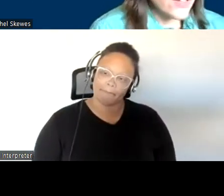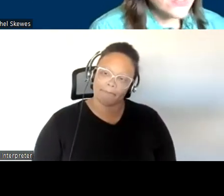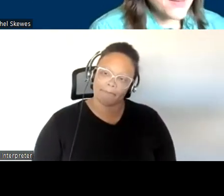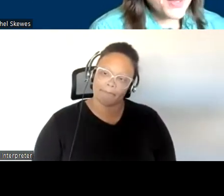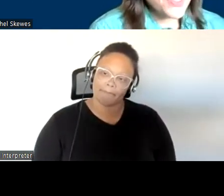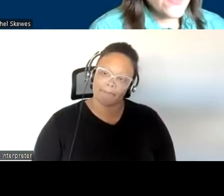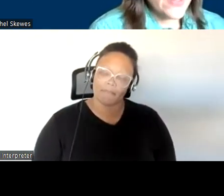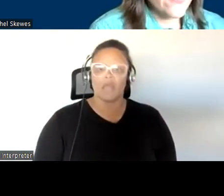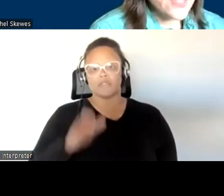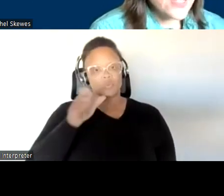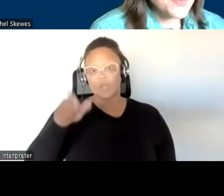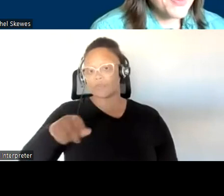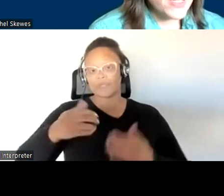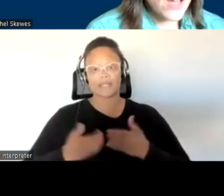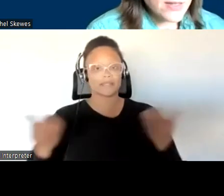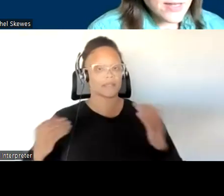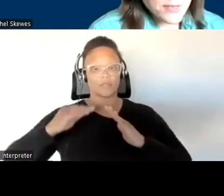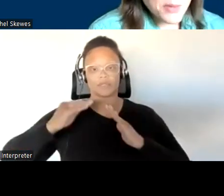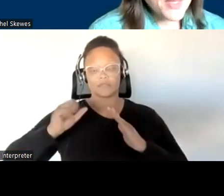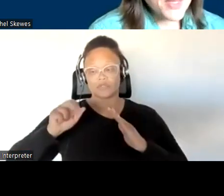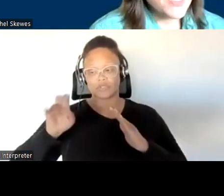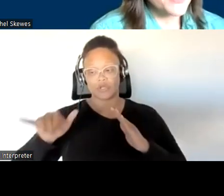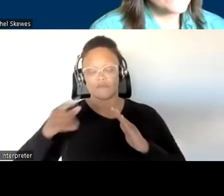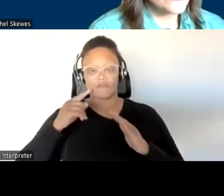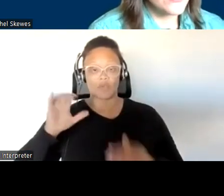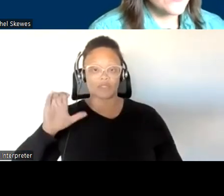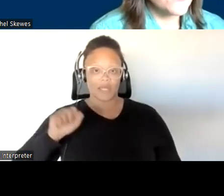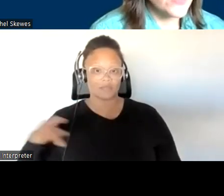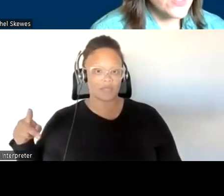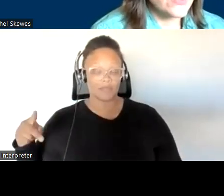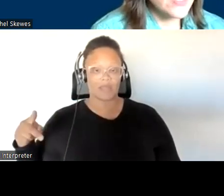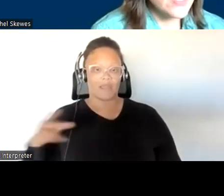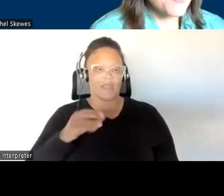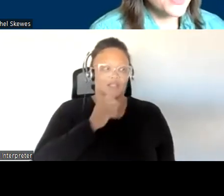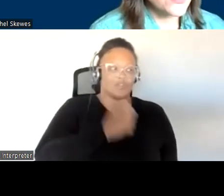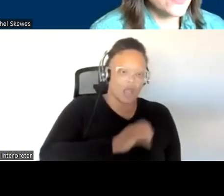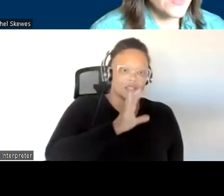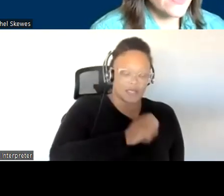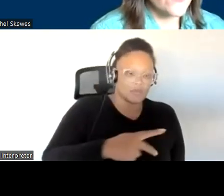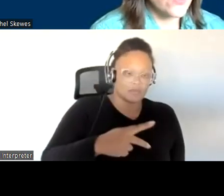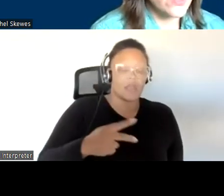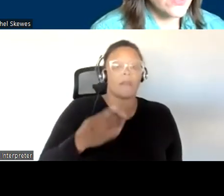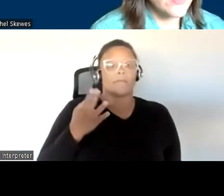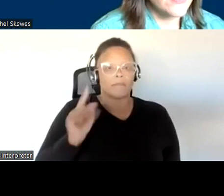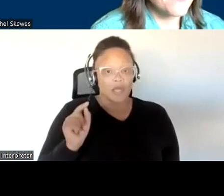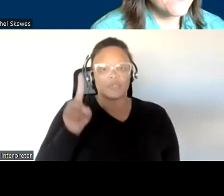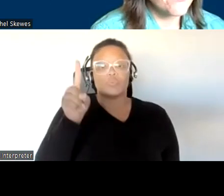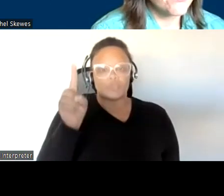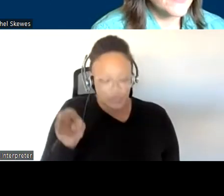fill out a separate survey for CSPP and non-CSPP, but you do have to fill out a separate survey